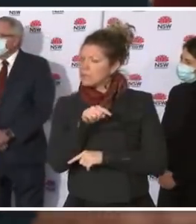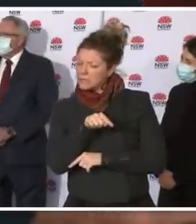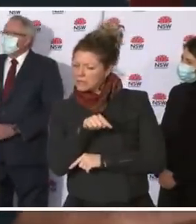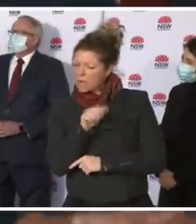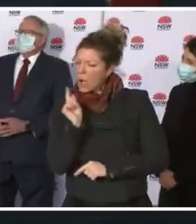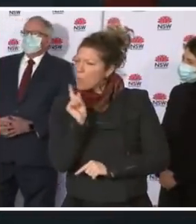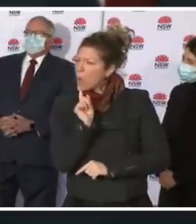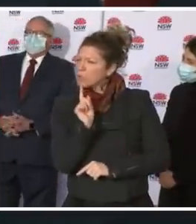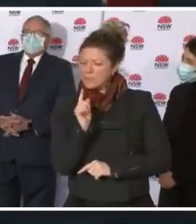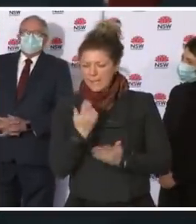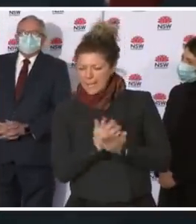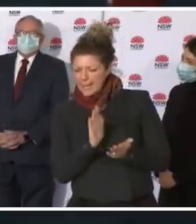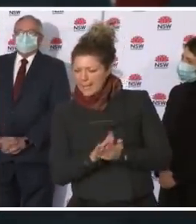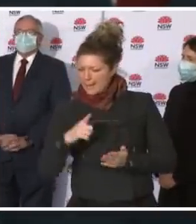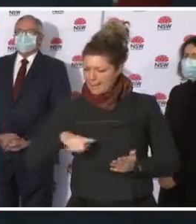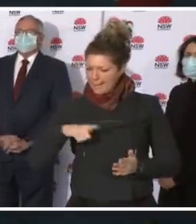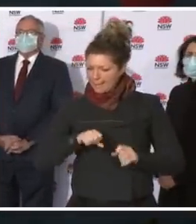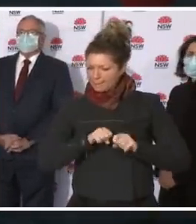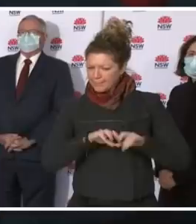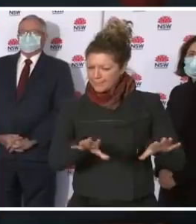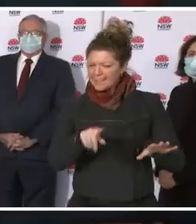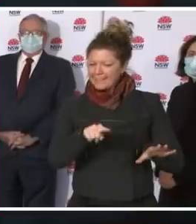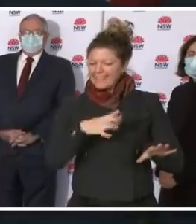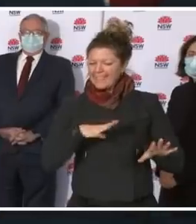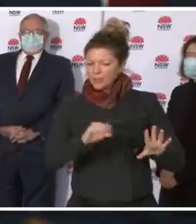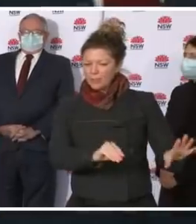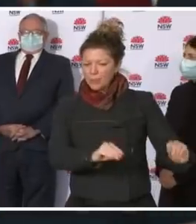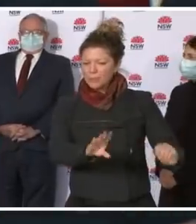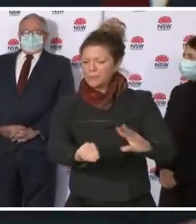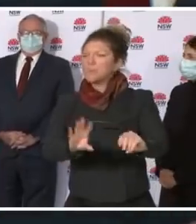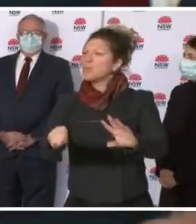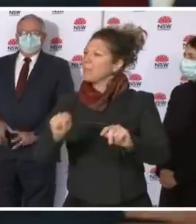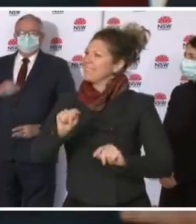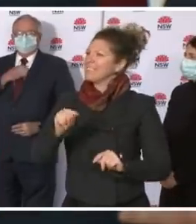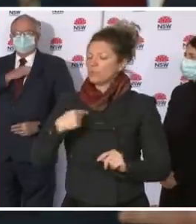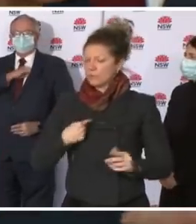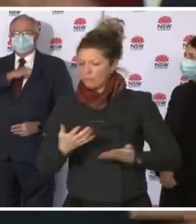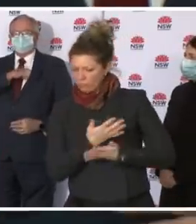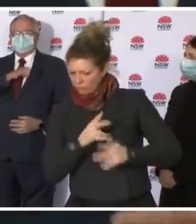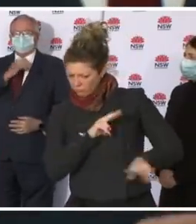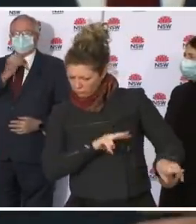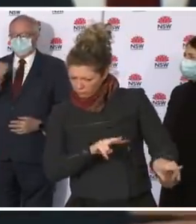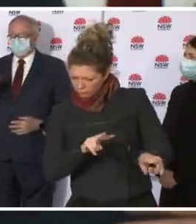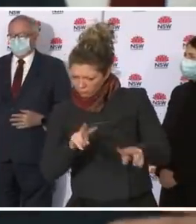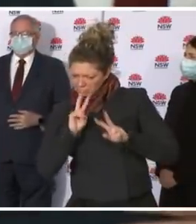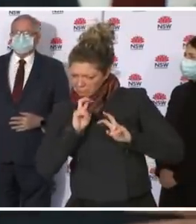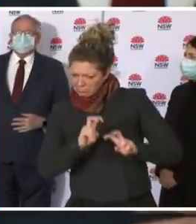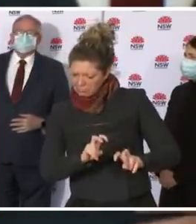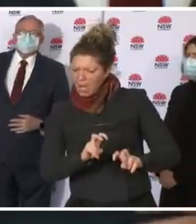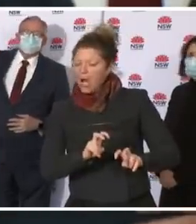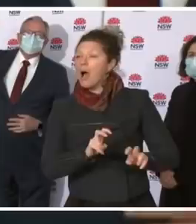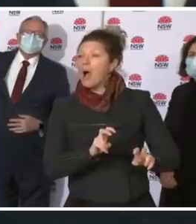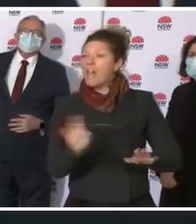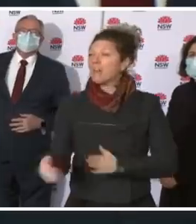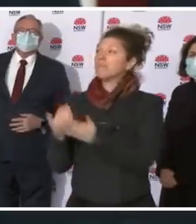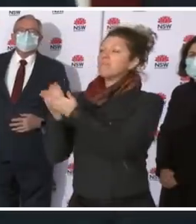to achieve from a public health objectives. And then it's a matter for how, whole of government puts input into it.